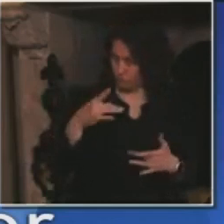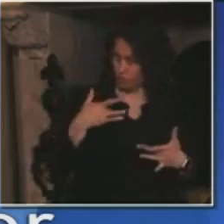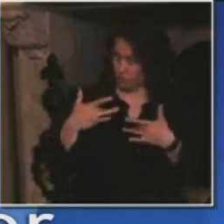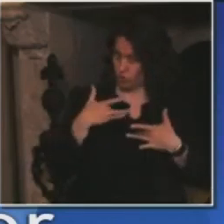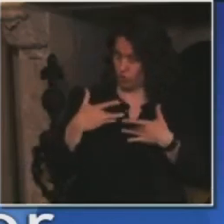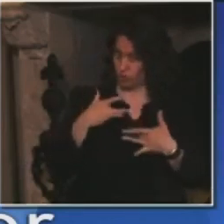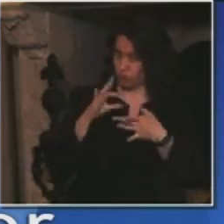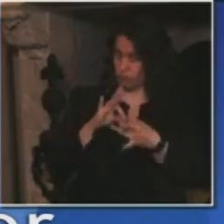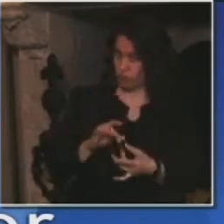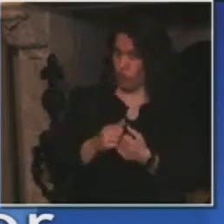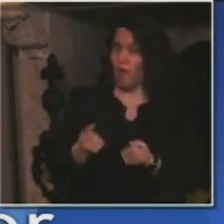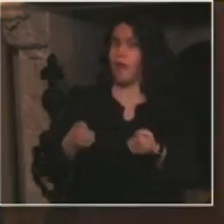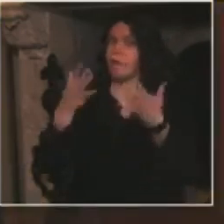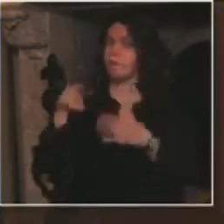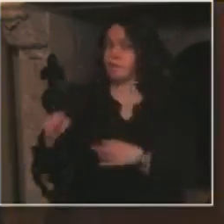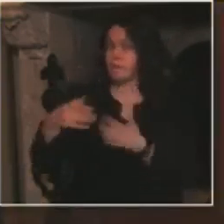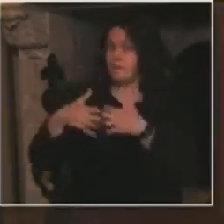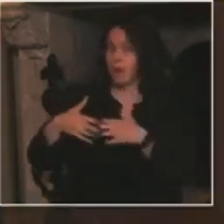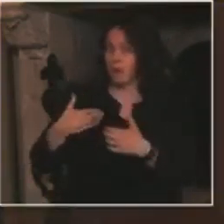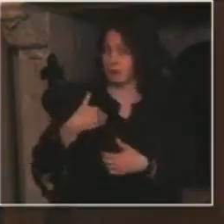I can describe some of what we're learning.